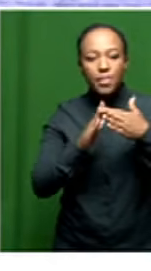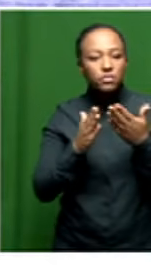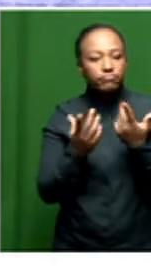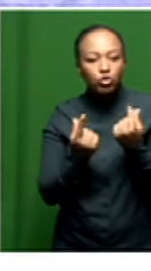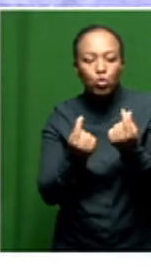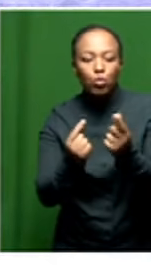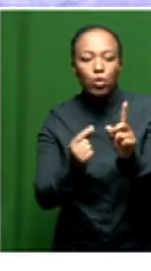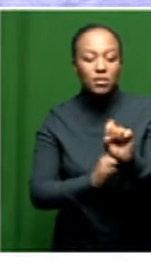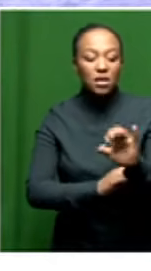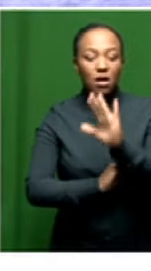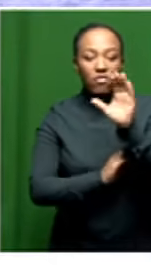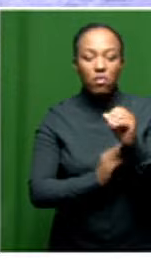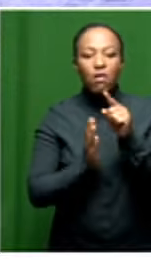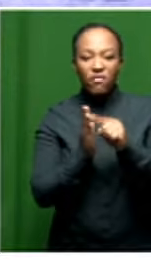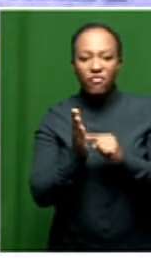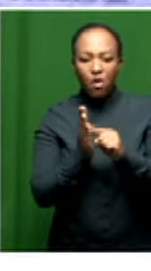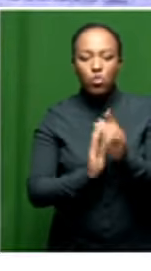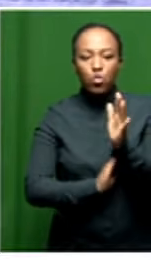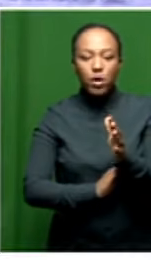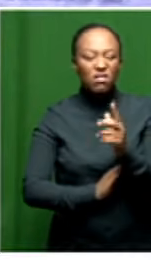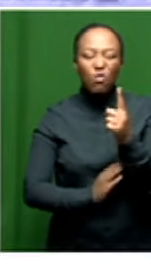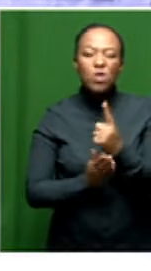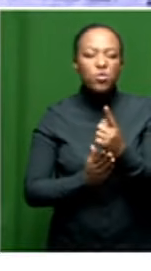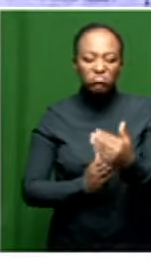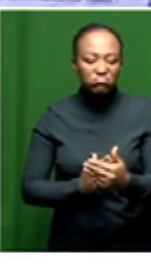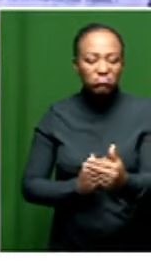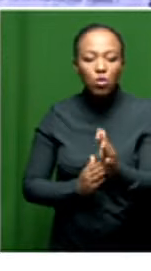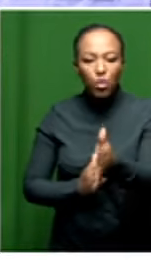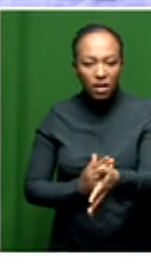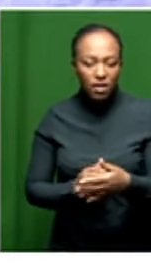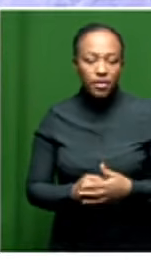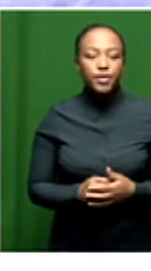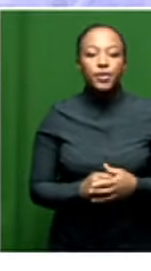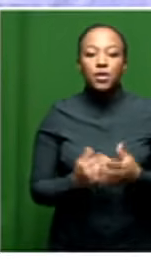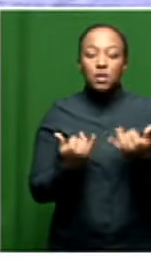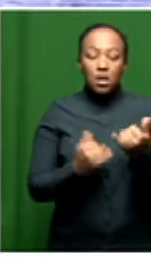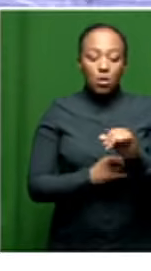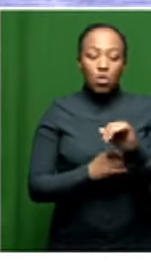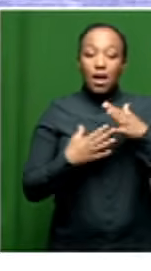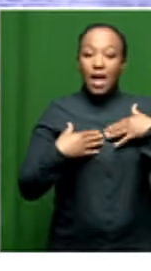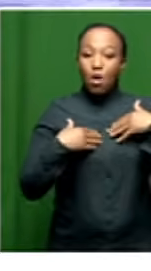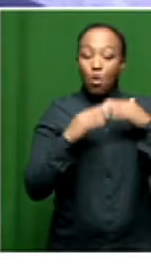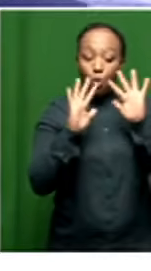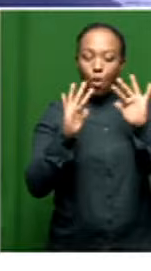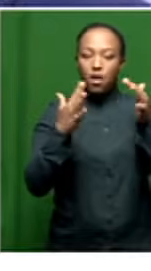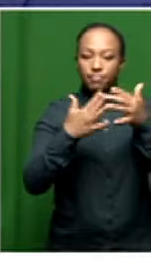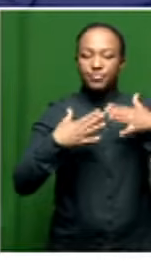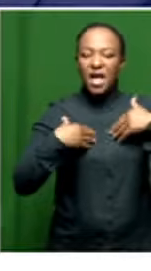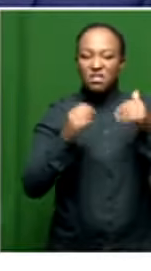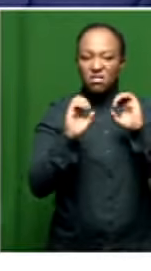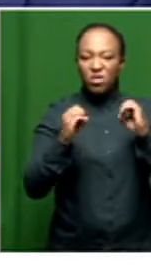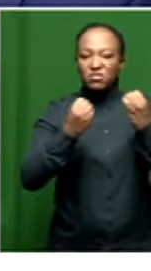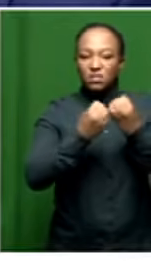in South Africa that are going to be voting in less than a week's time. As the World Health Organization, what role do you play in these